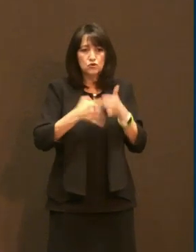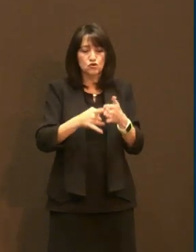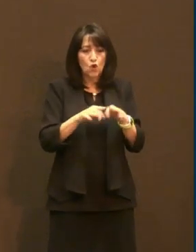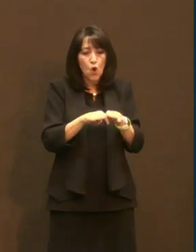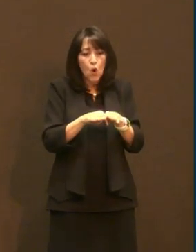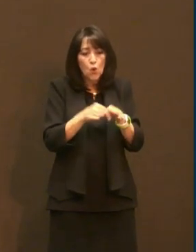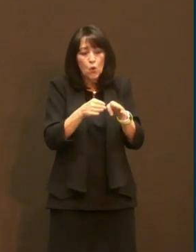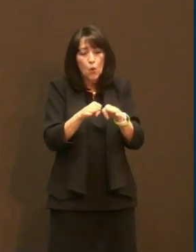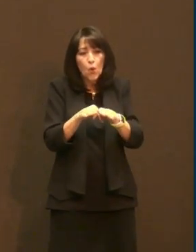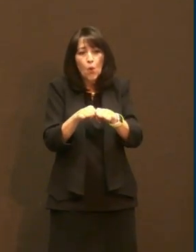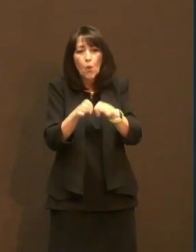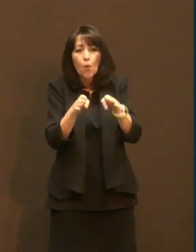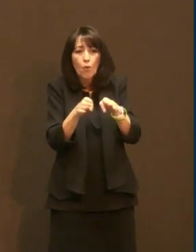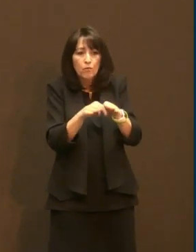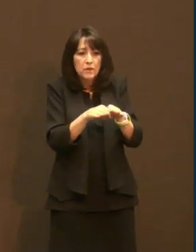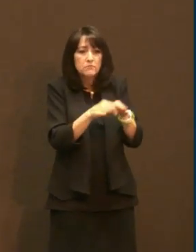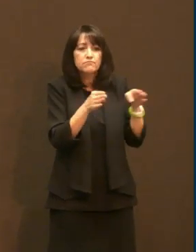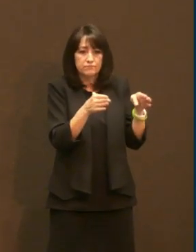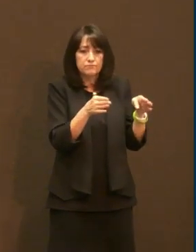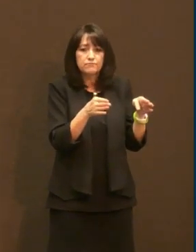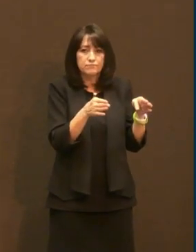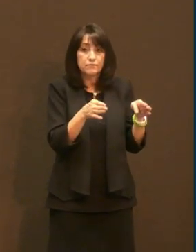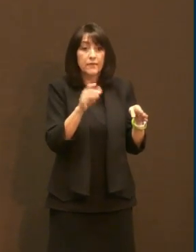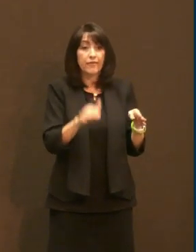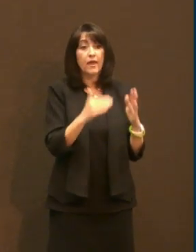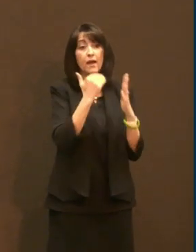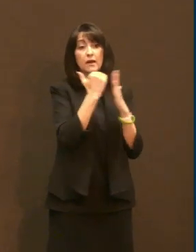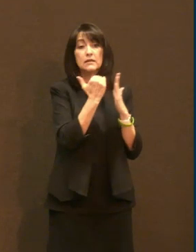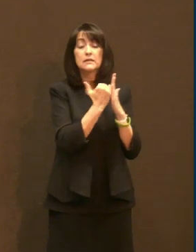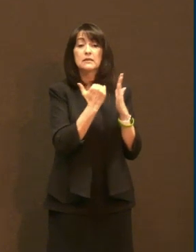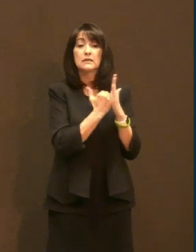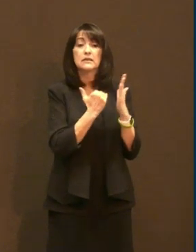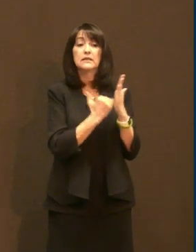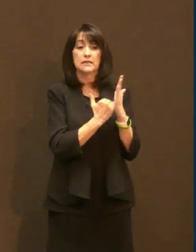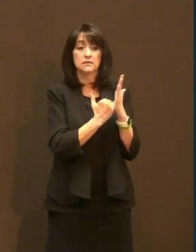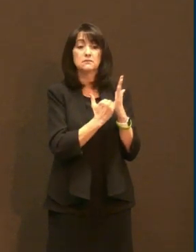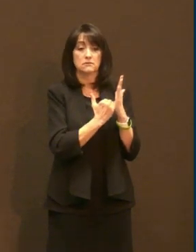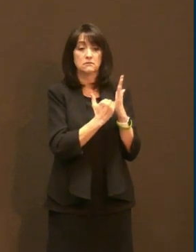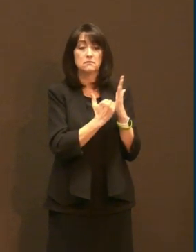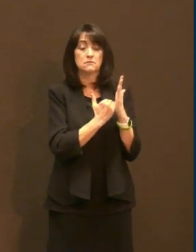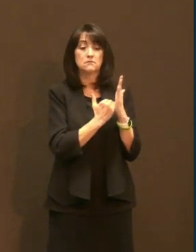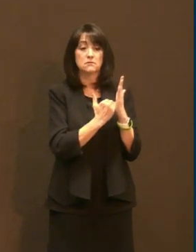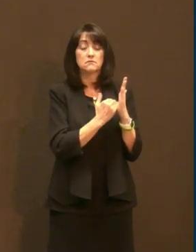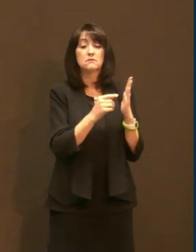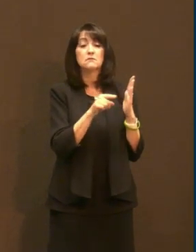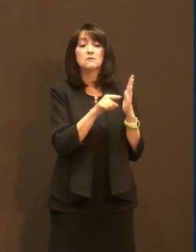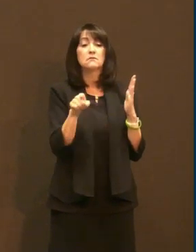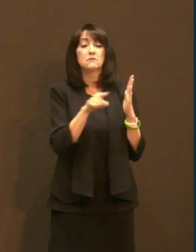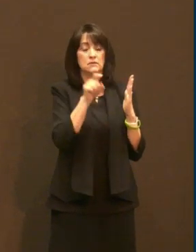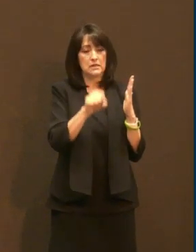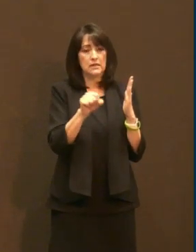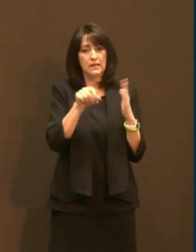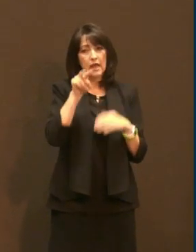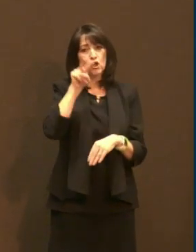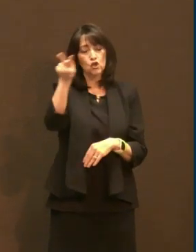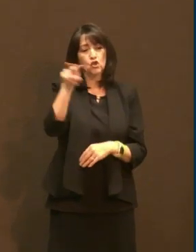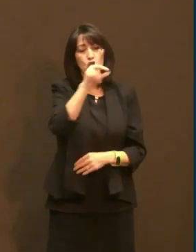For review, an idea of the list of businesses that can take those interim steps, you can get that list